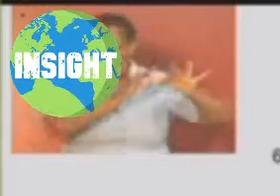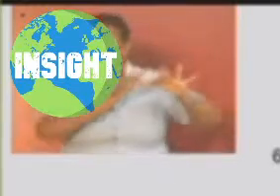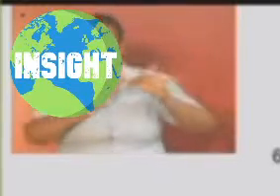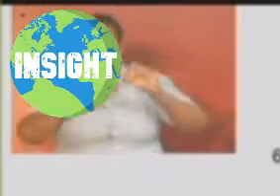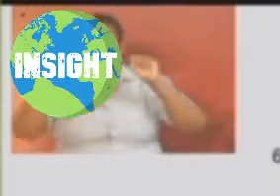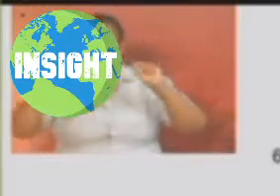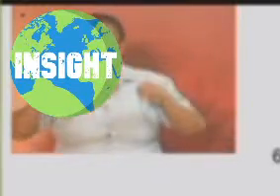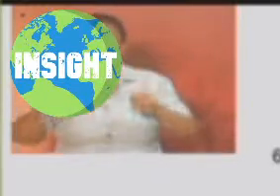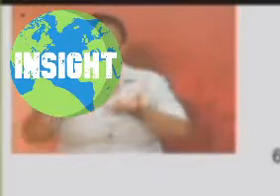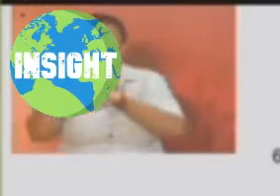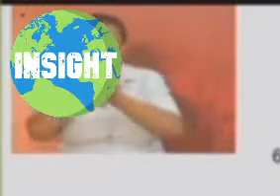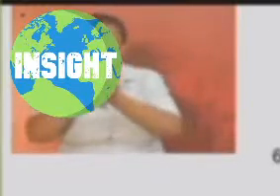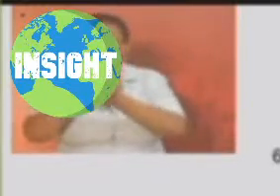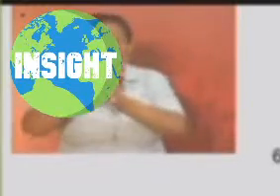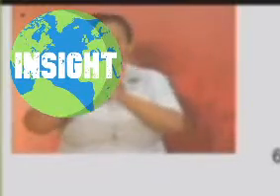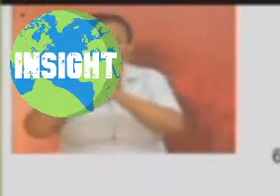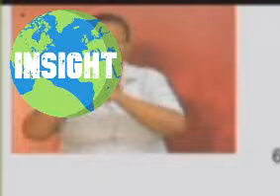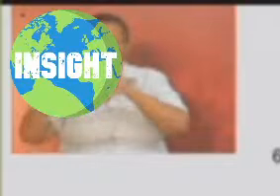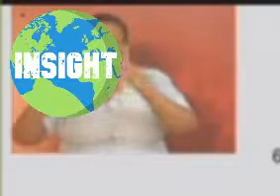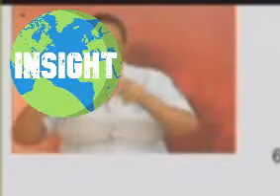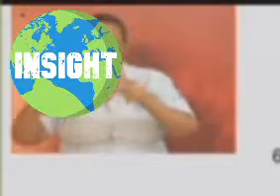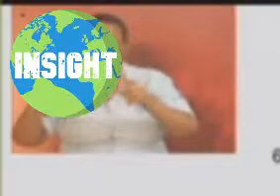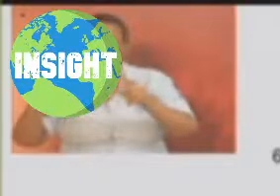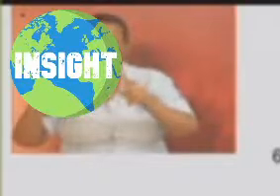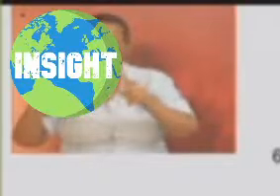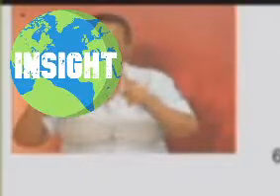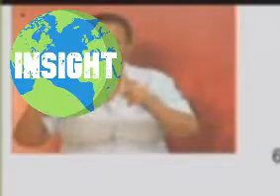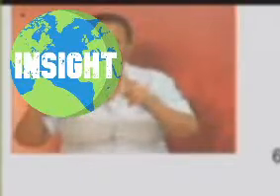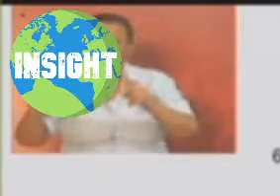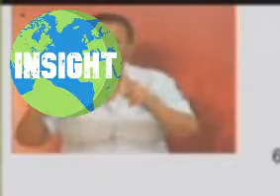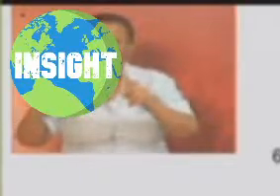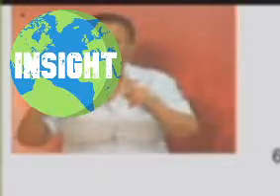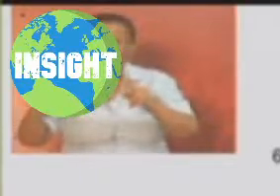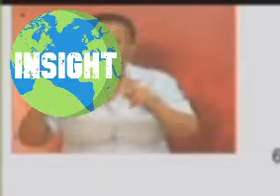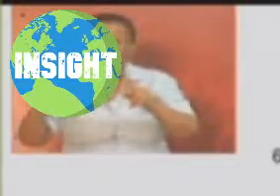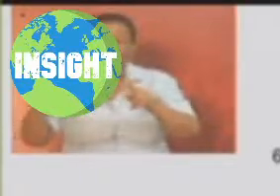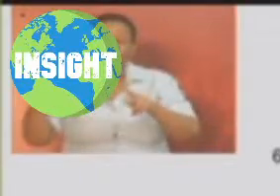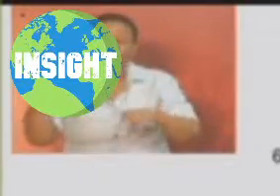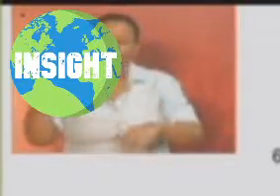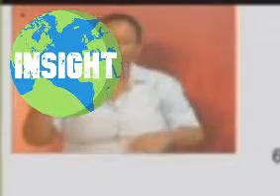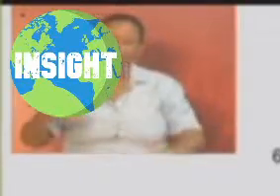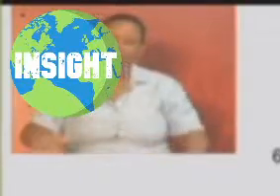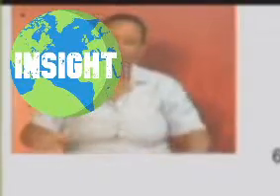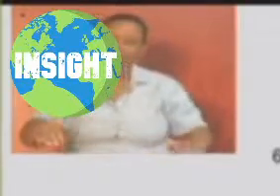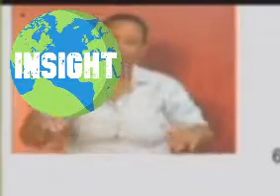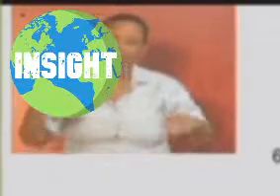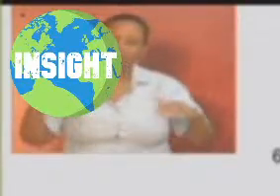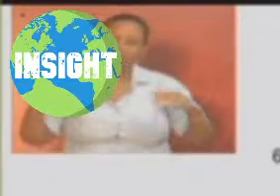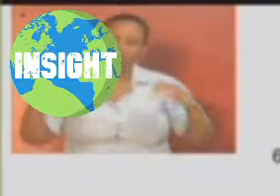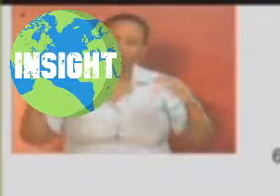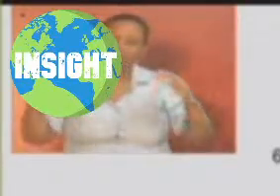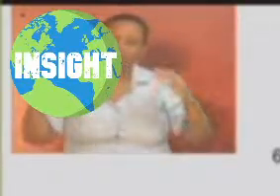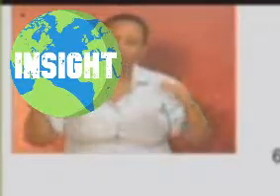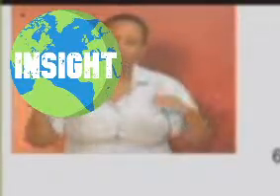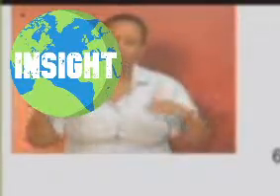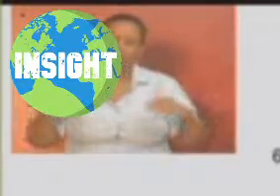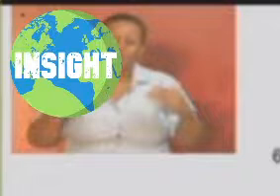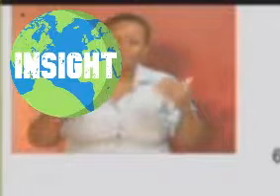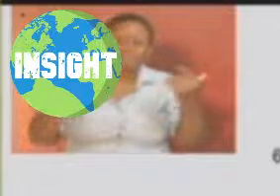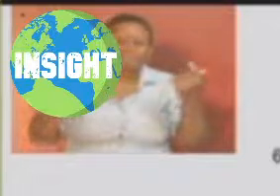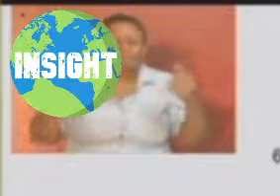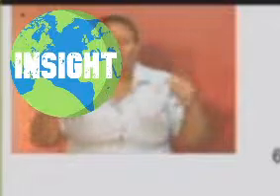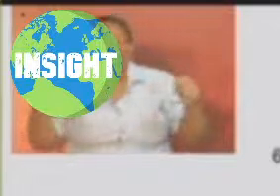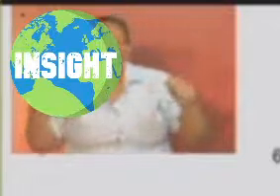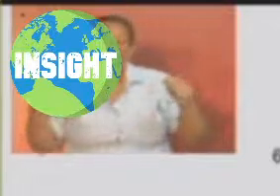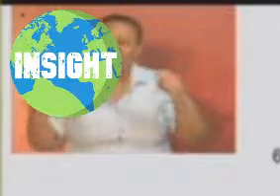We can increase the number of beds there, but again, we are limited by human resources and working towards increasing that